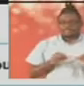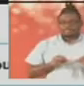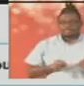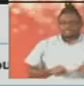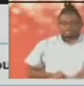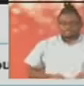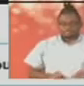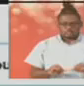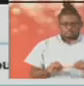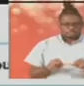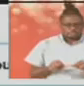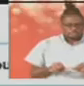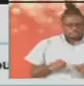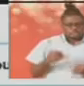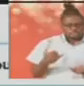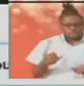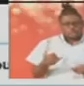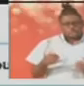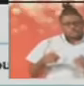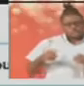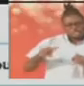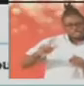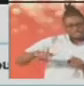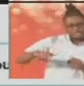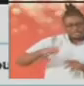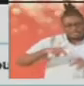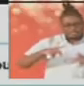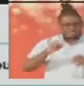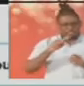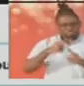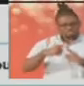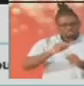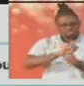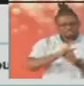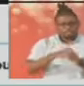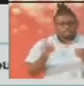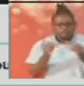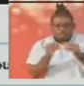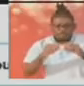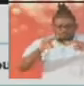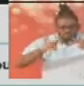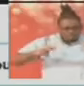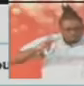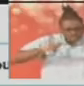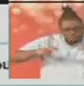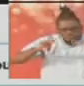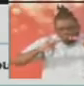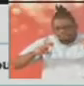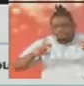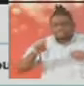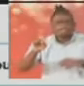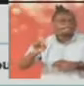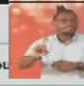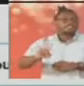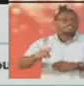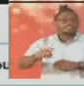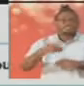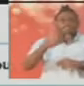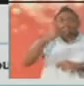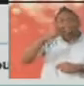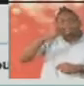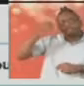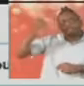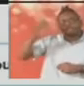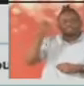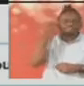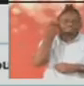less cases now, which allows us to drill even deeper into the data. There is a need for us to get a better understanding through the contact tracing